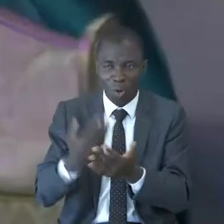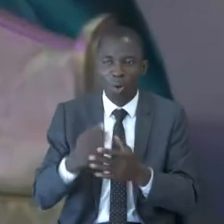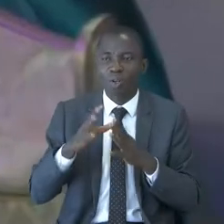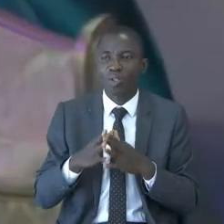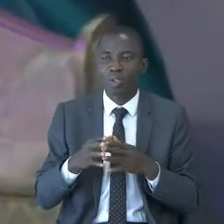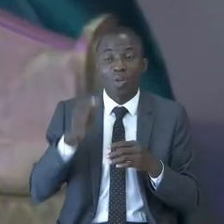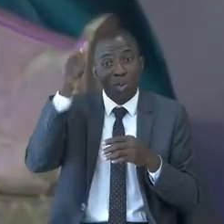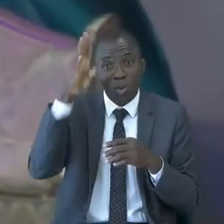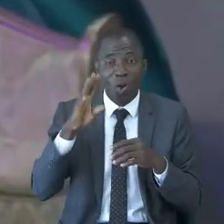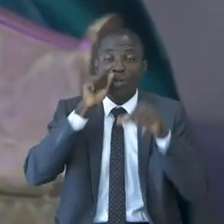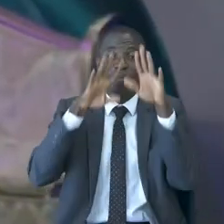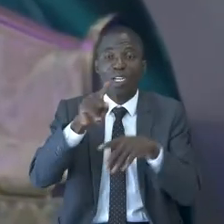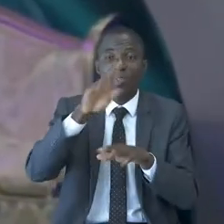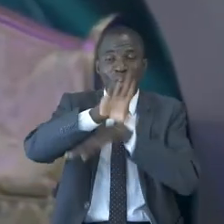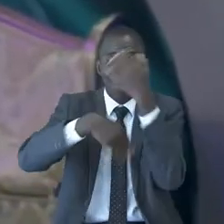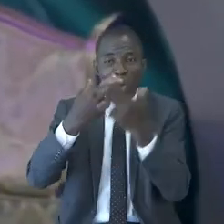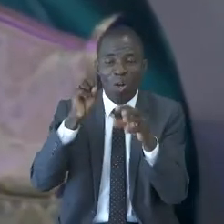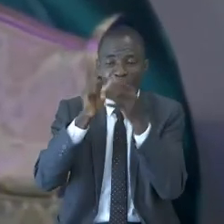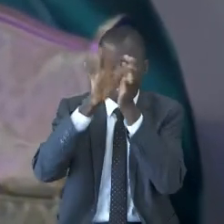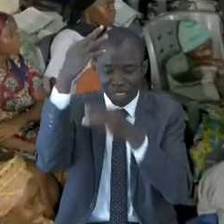God bless you all.